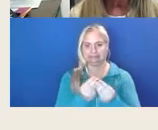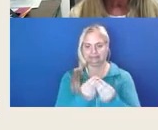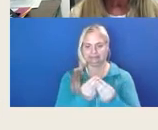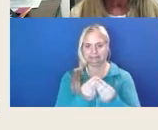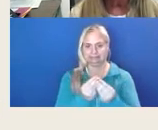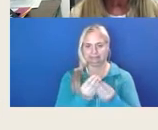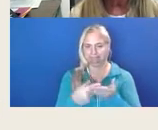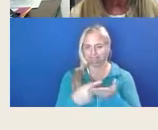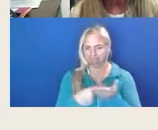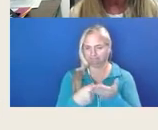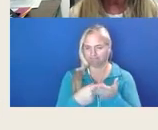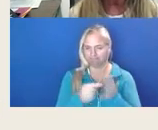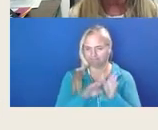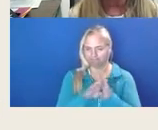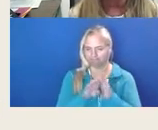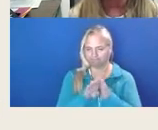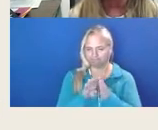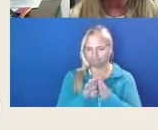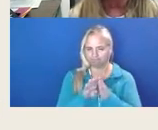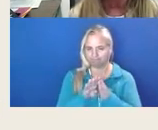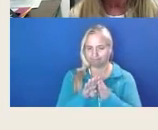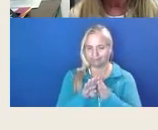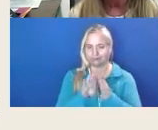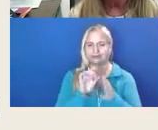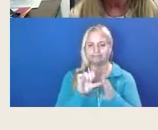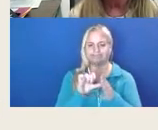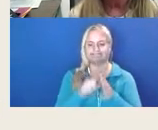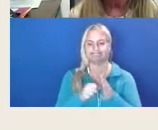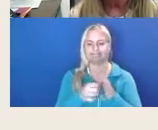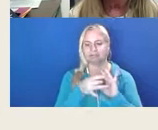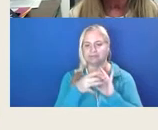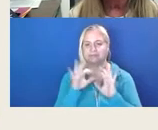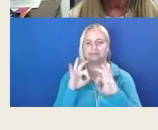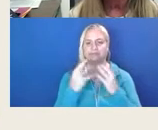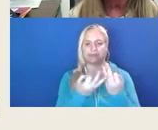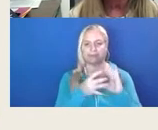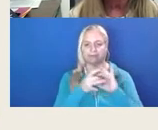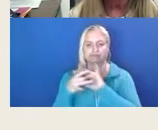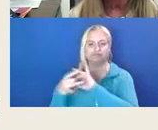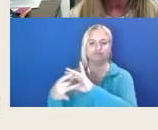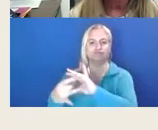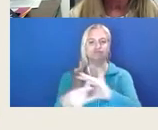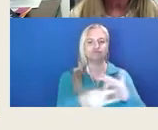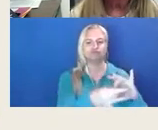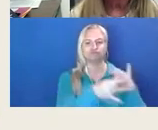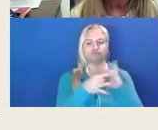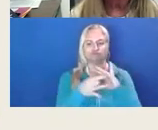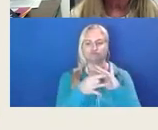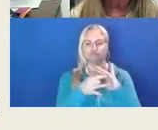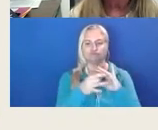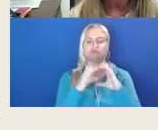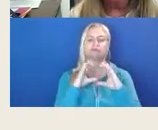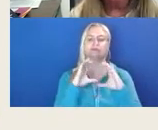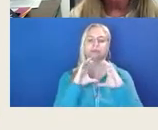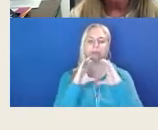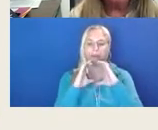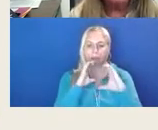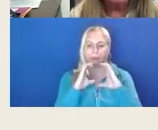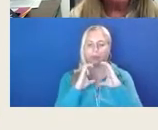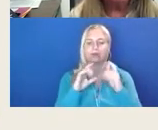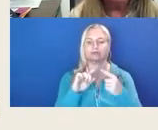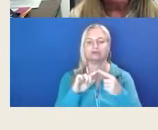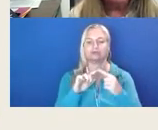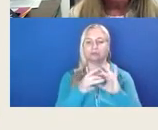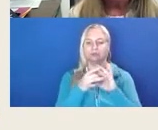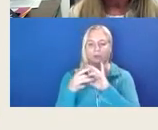in that it assures a connectedness with families in communication, goal coordination, joint